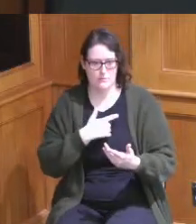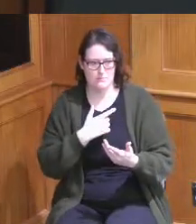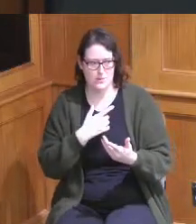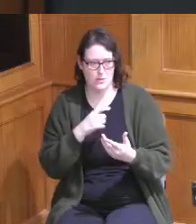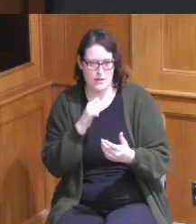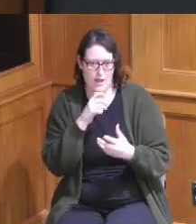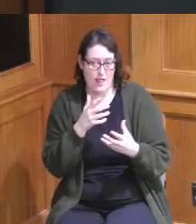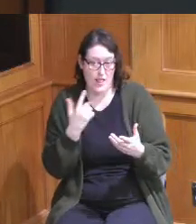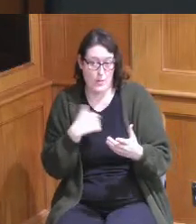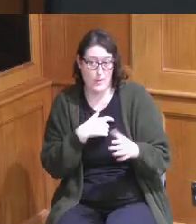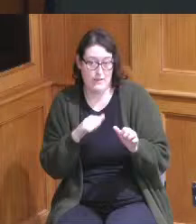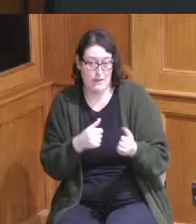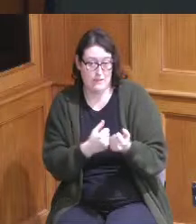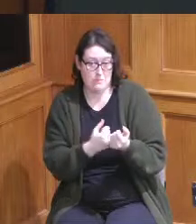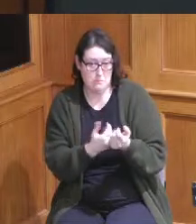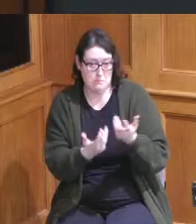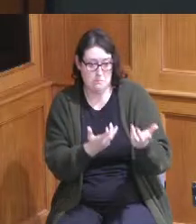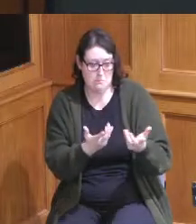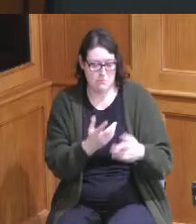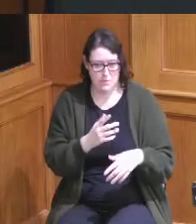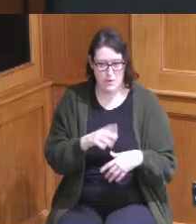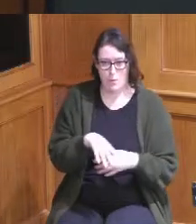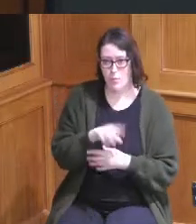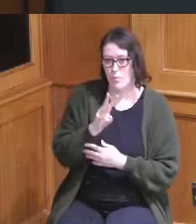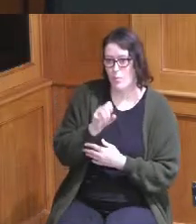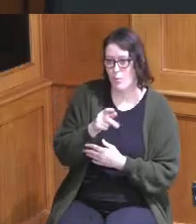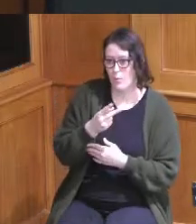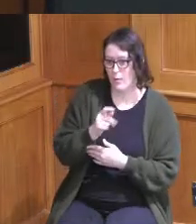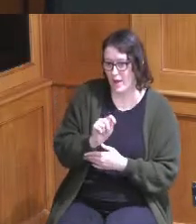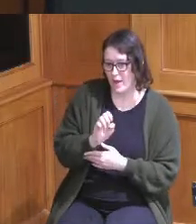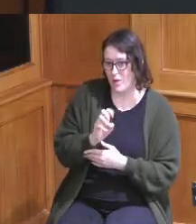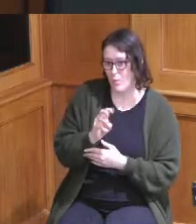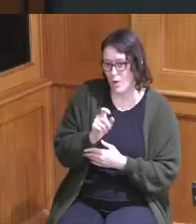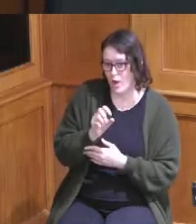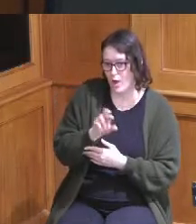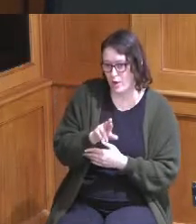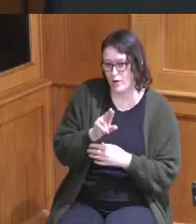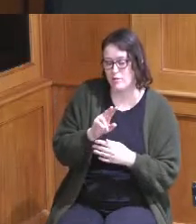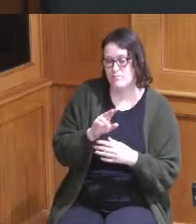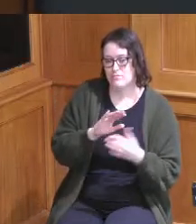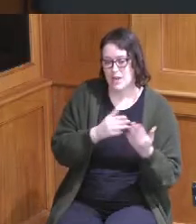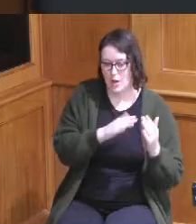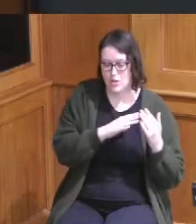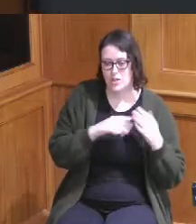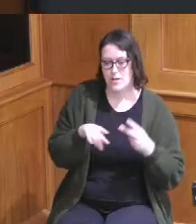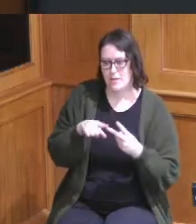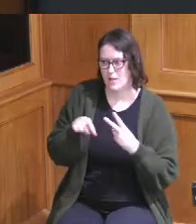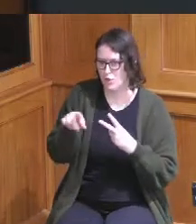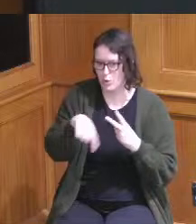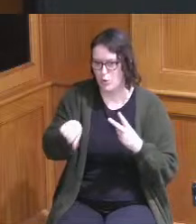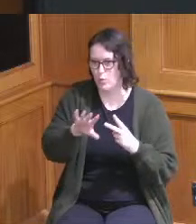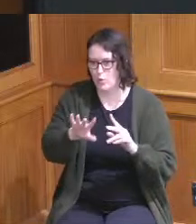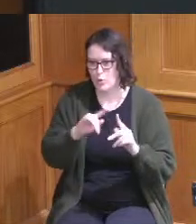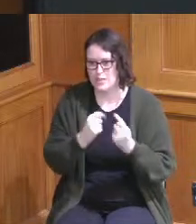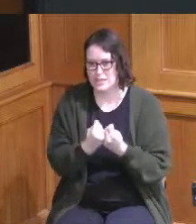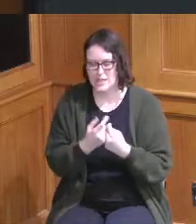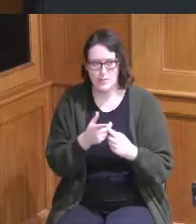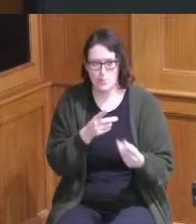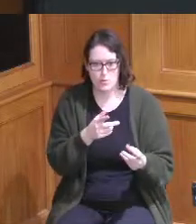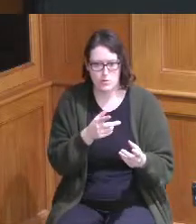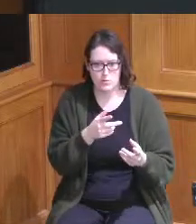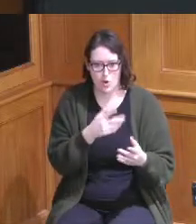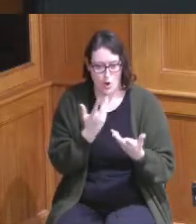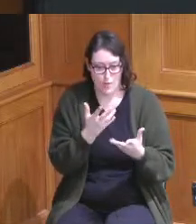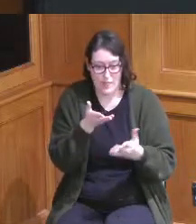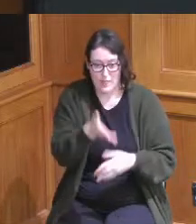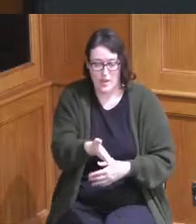in Whitewater Township, and then all of you paying very close attention 24/7 to what was happening and doing what you needed to